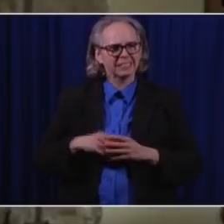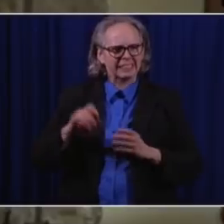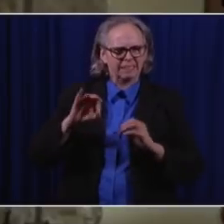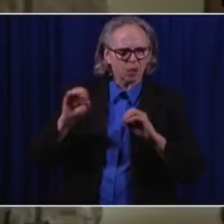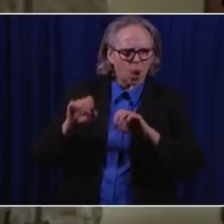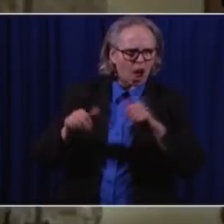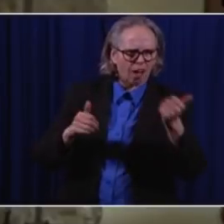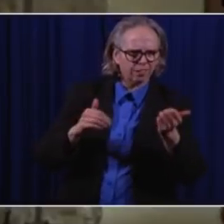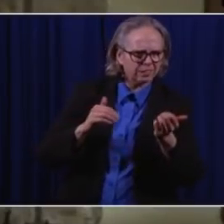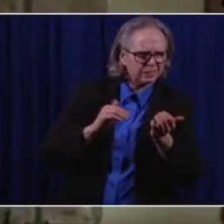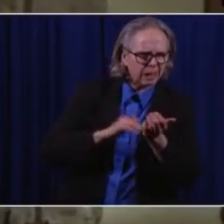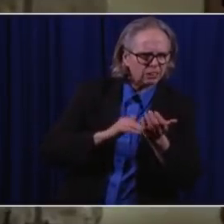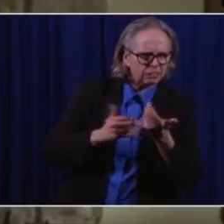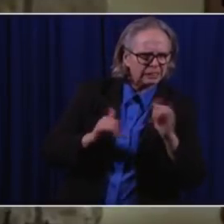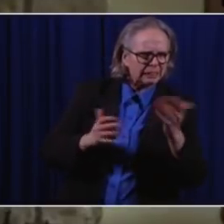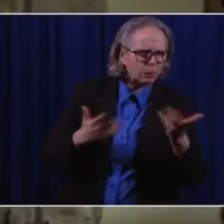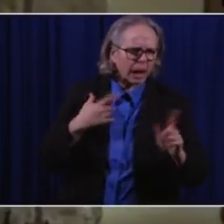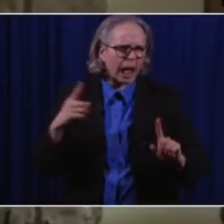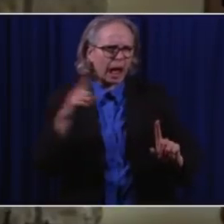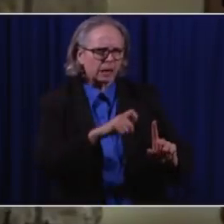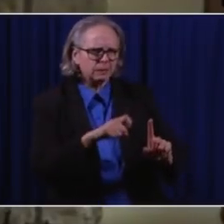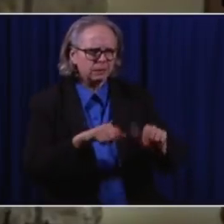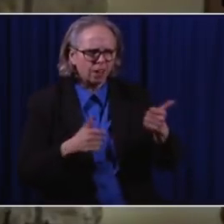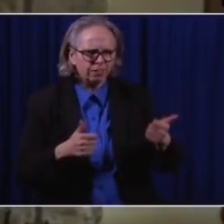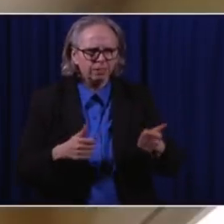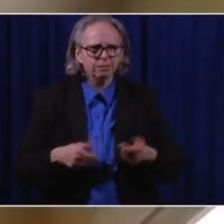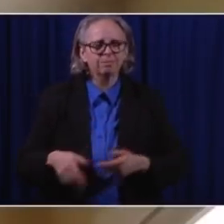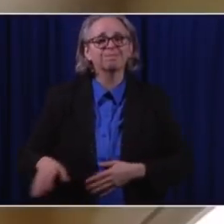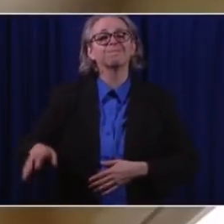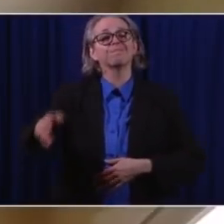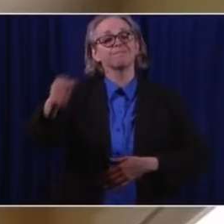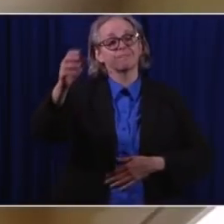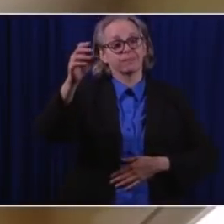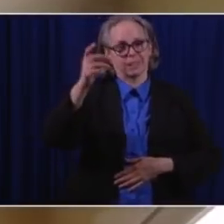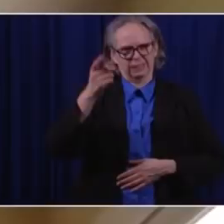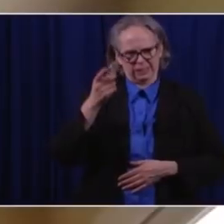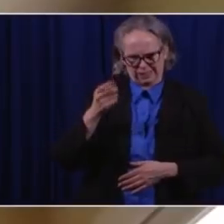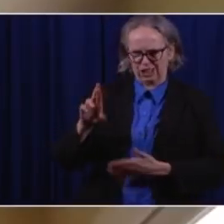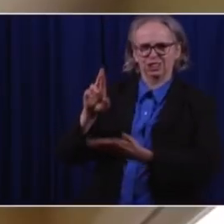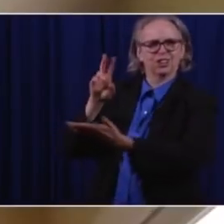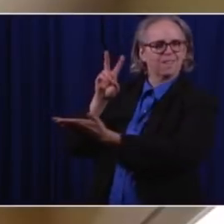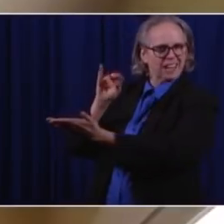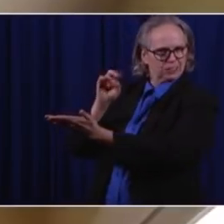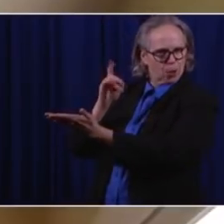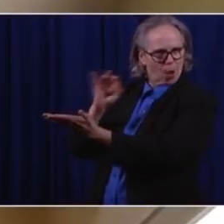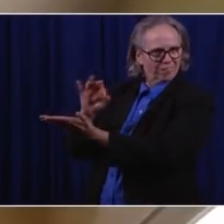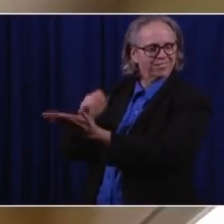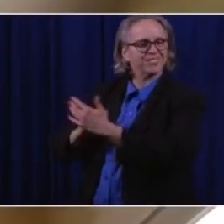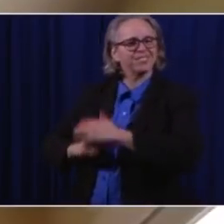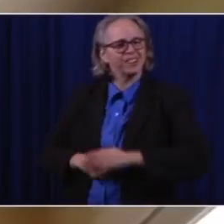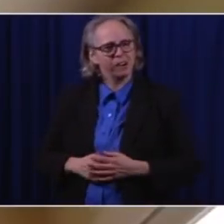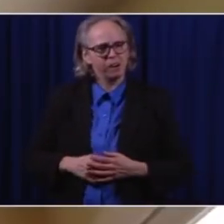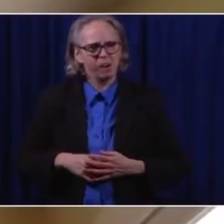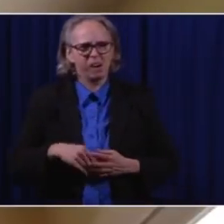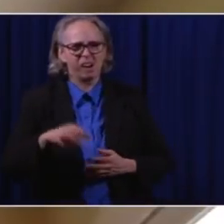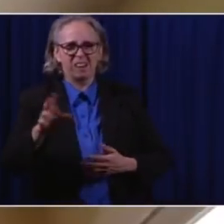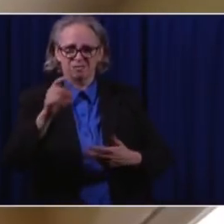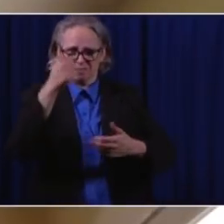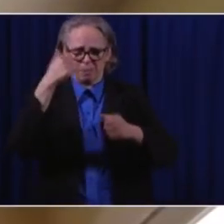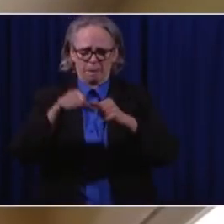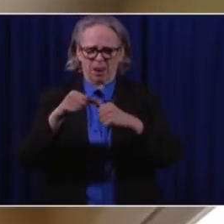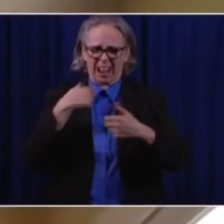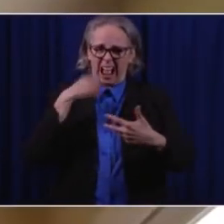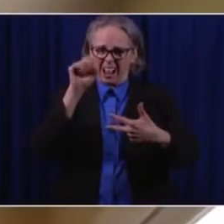and answer that. It's a great question. I think that what we just heard were some incredibly compelling stories that